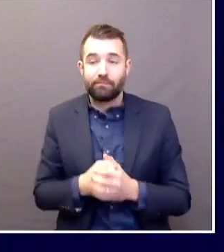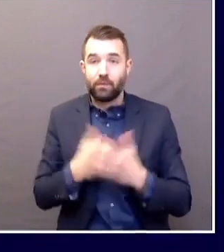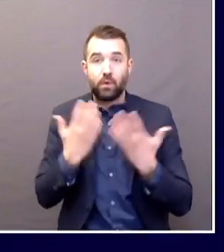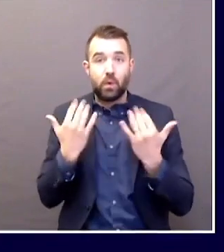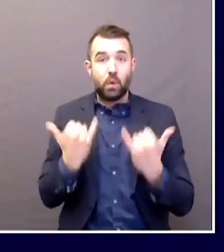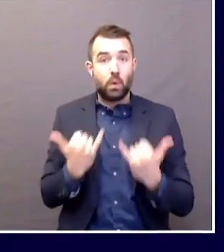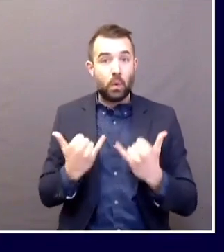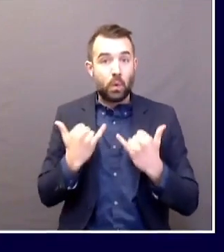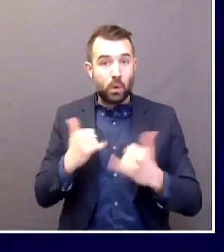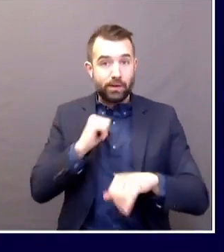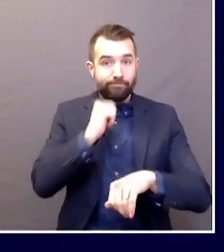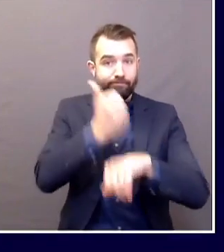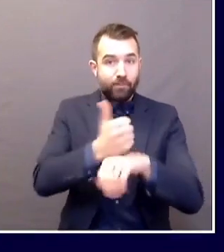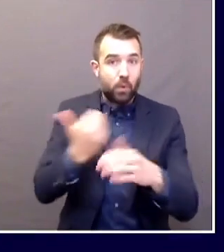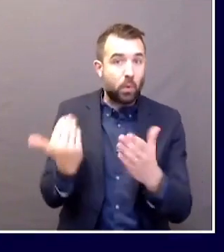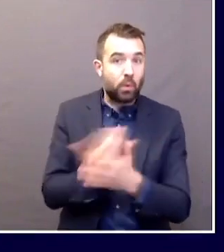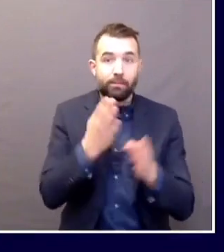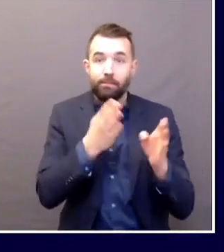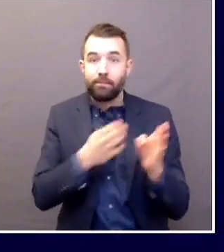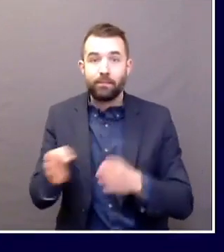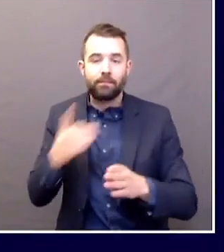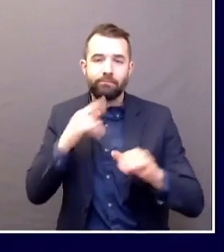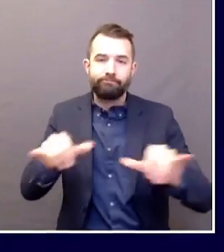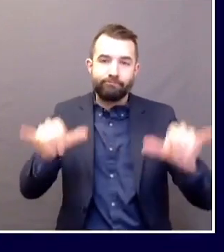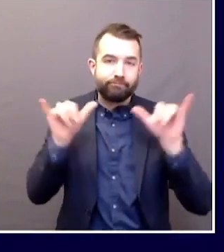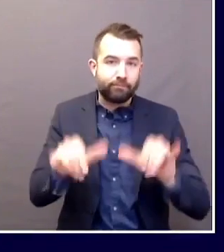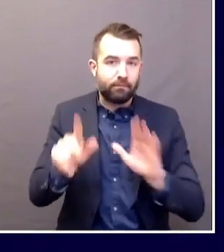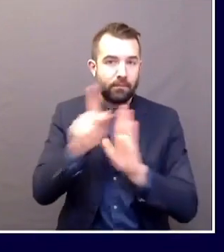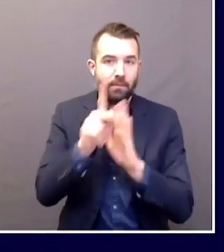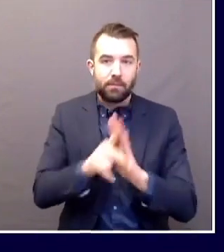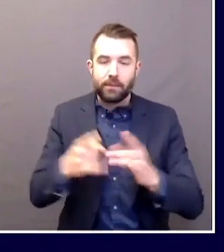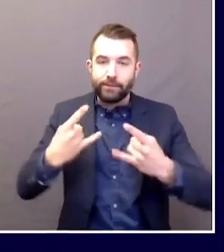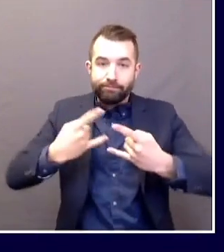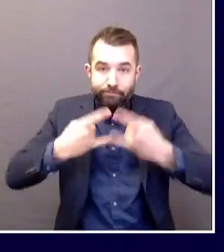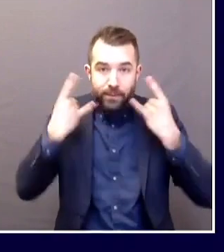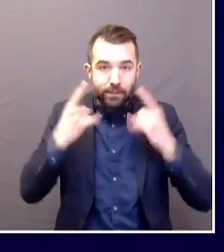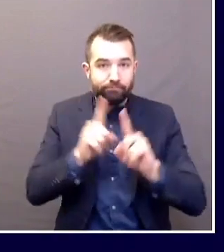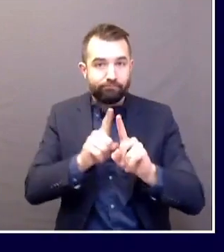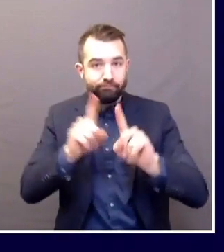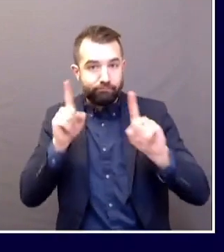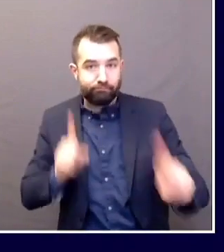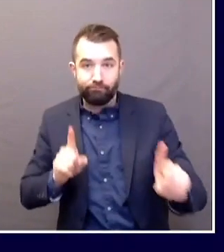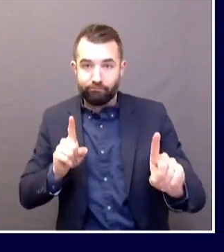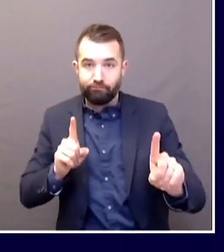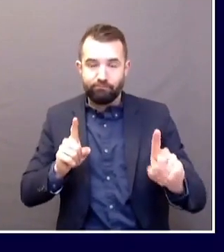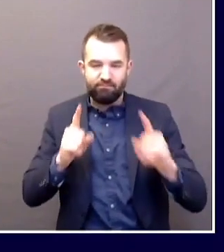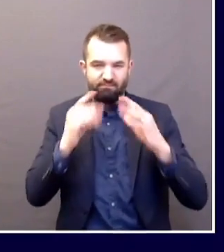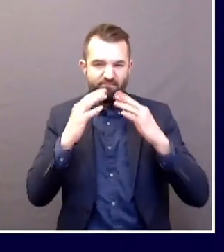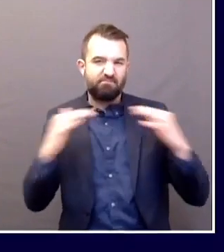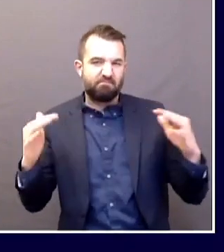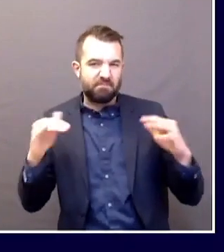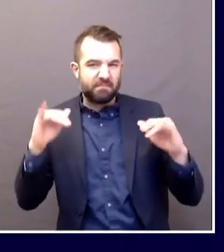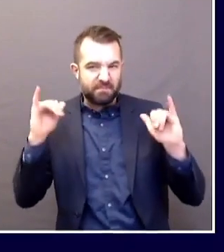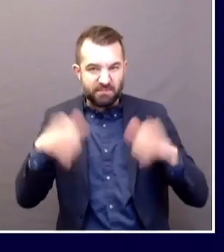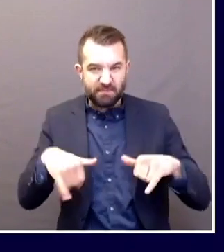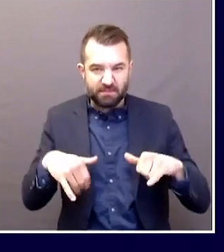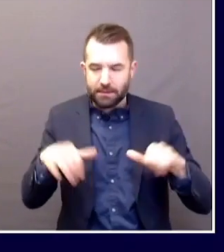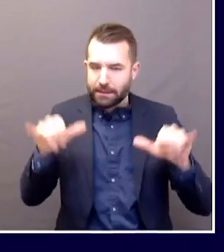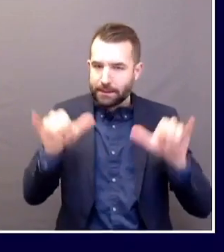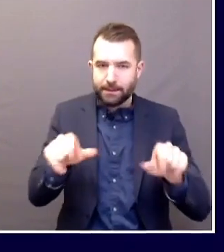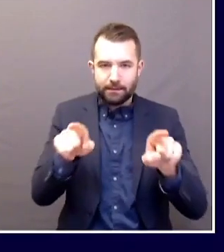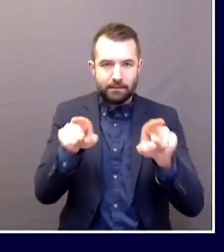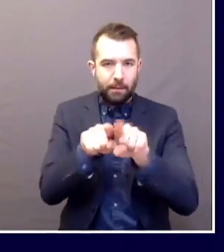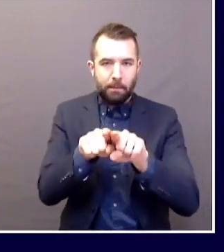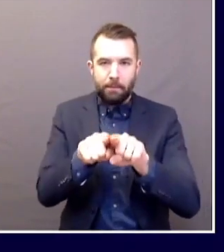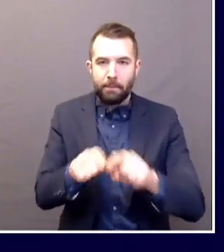and safety protocols that have protected people over the last year, like wearing face coverings, keeping physical distance, et cetera, and